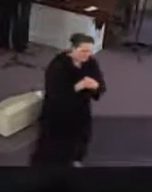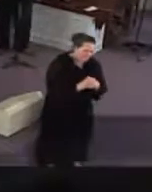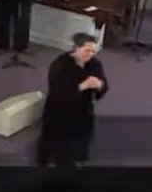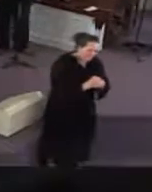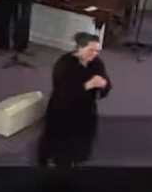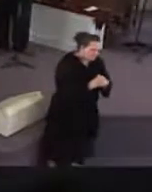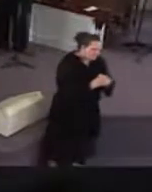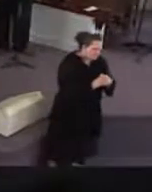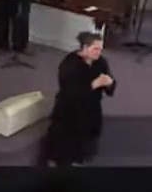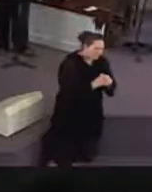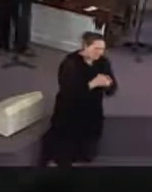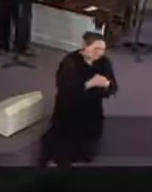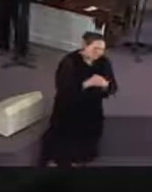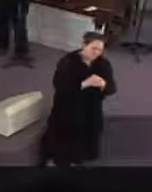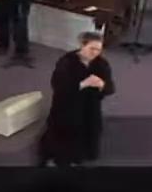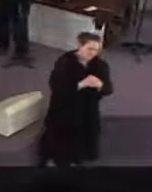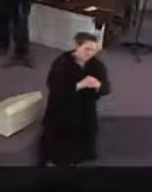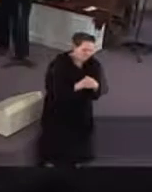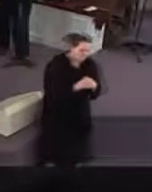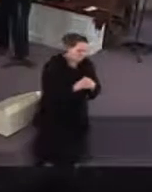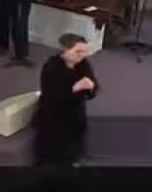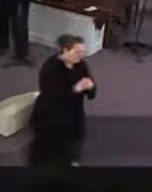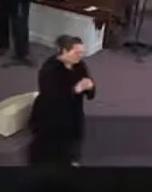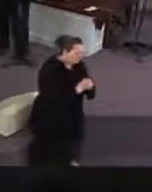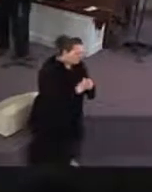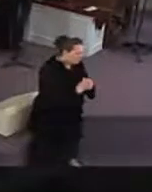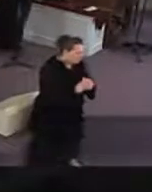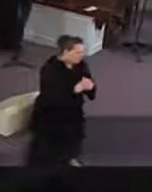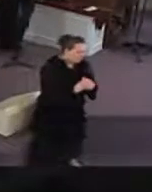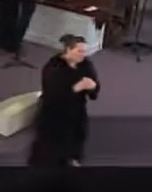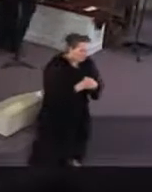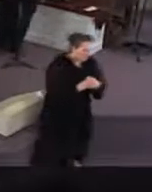Jesus, Jesus, Jesus.